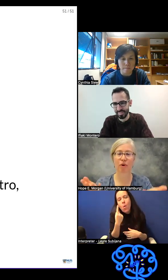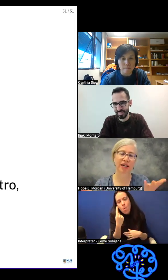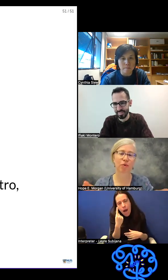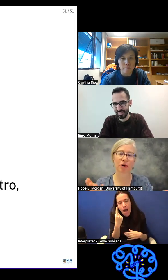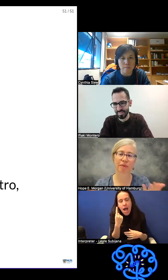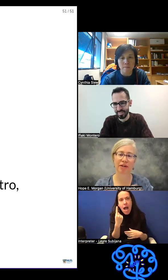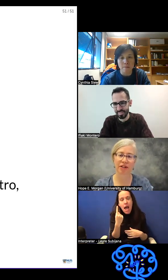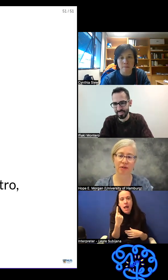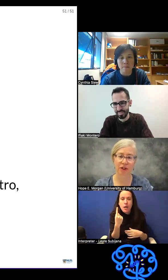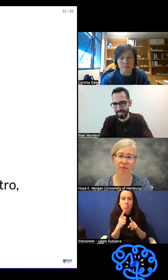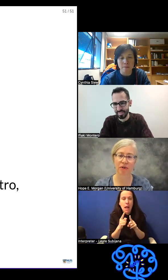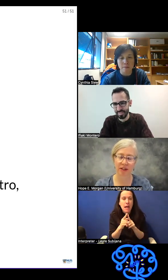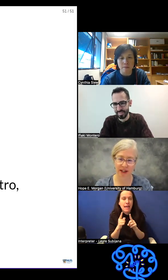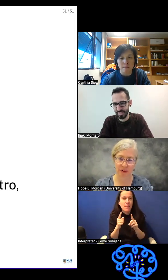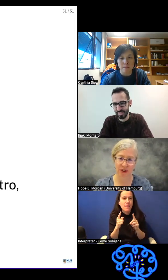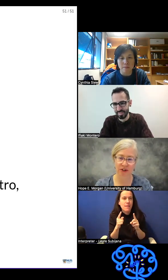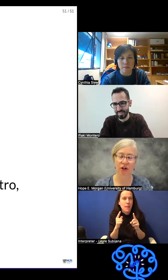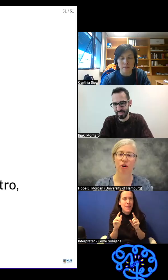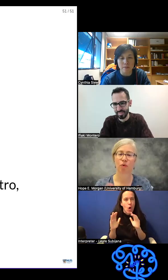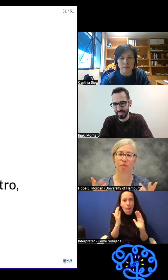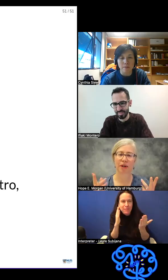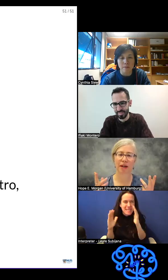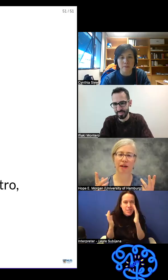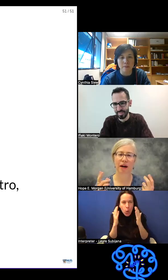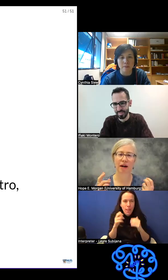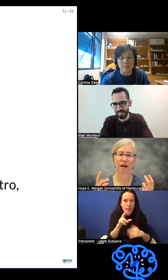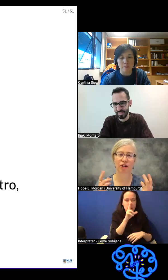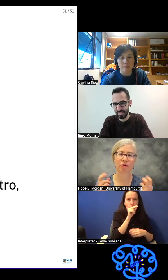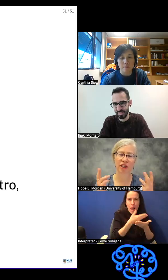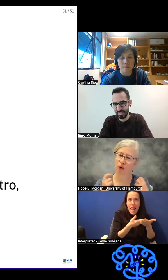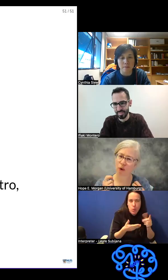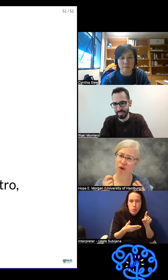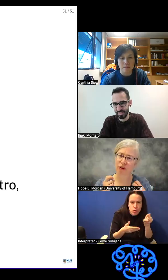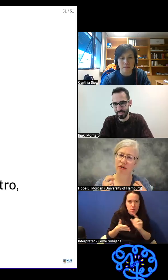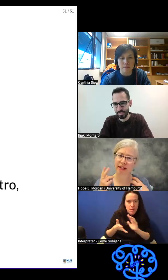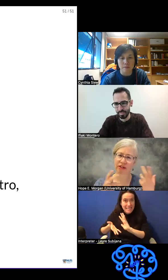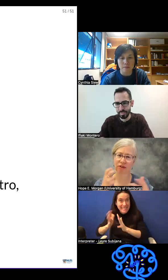a more equal comparison with spoken languages would be using